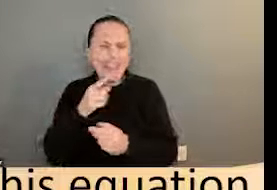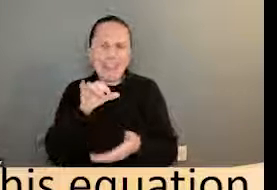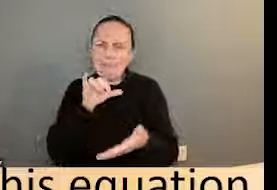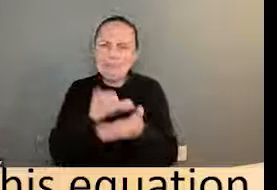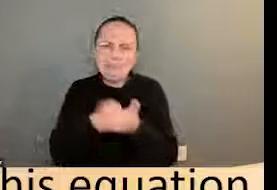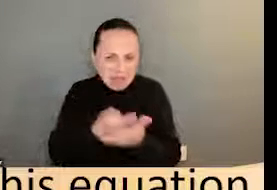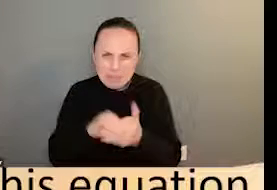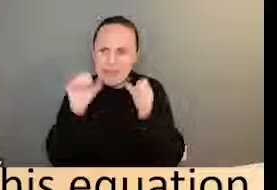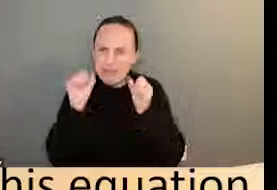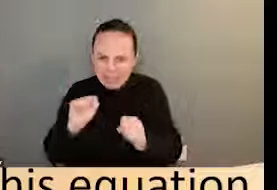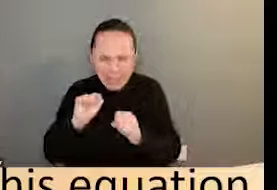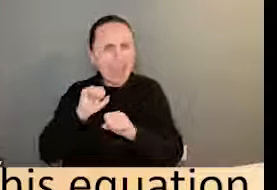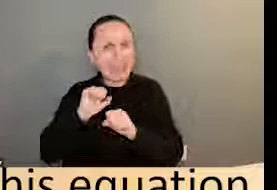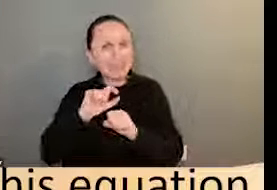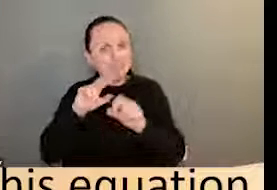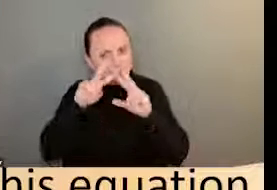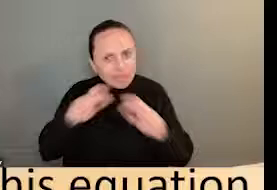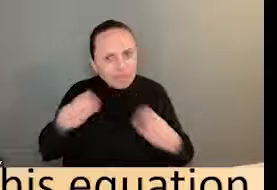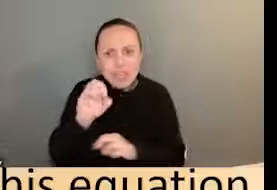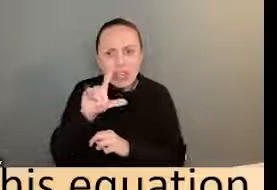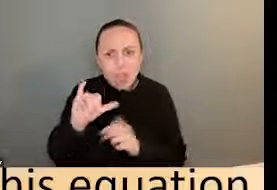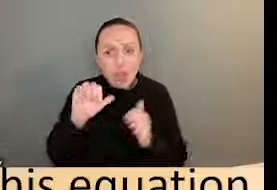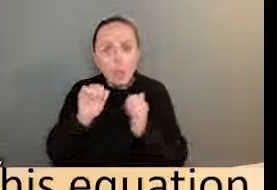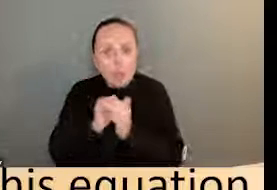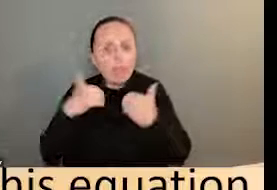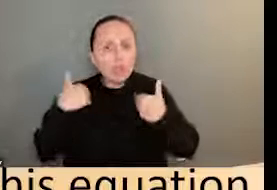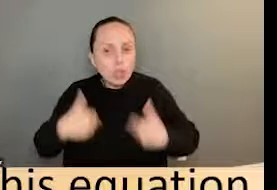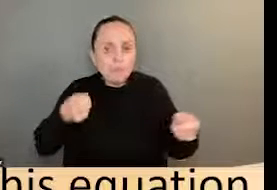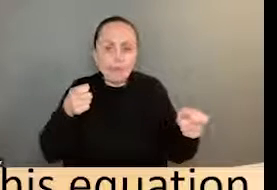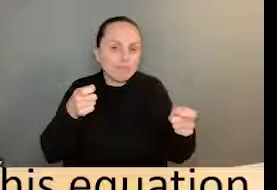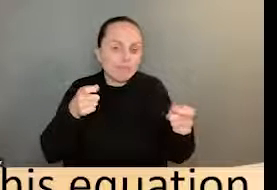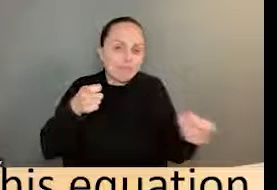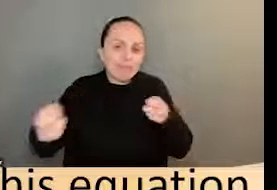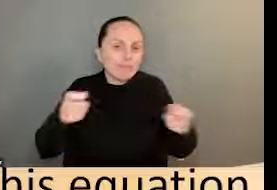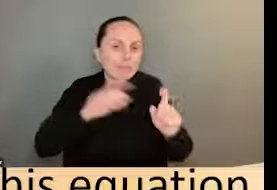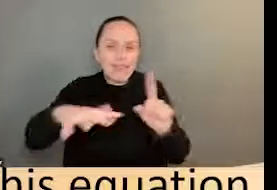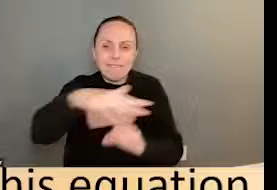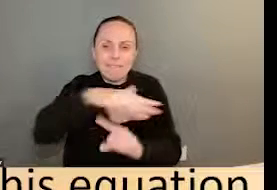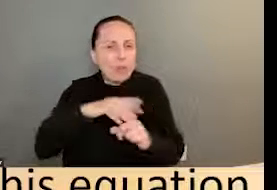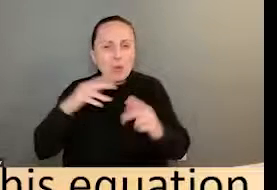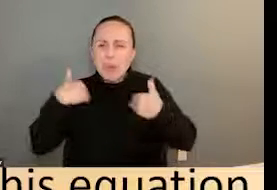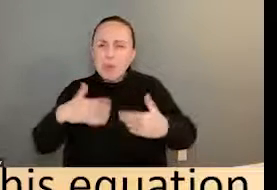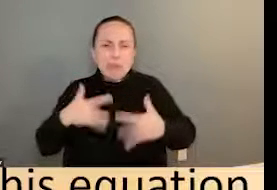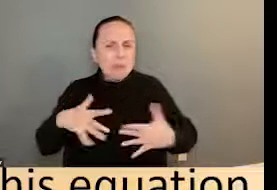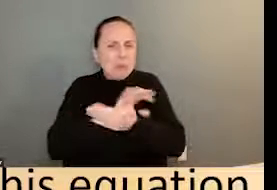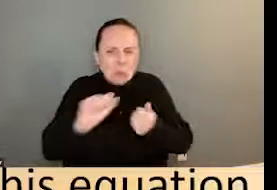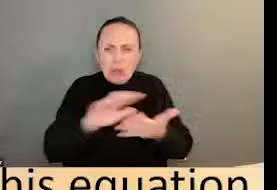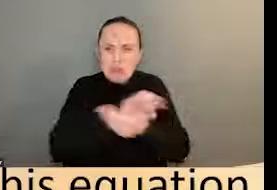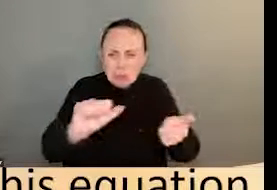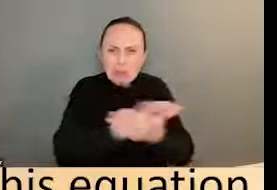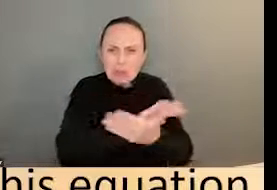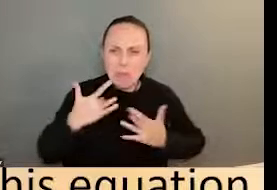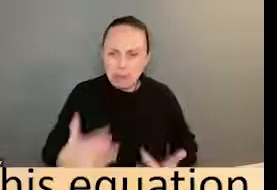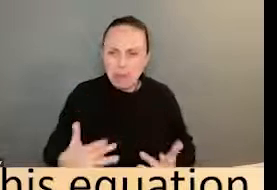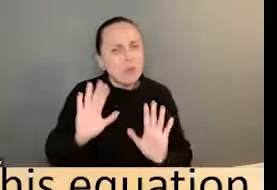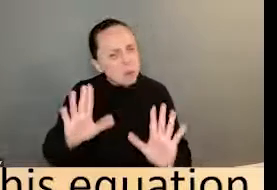do legitimate ecology in a human-dominated environment. Human beings destroy everything that they touch. We're obviously going to break